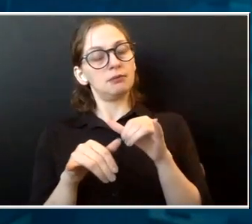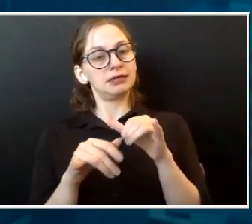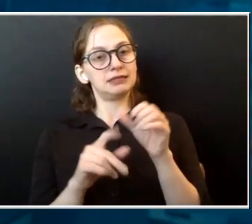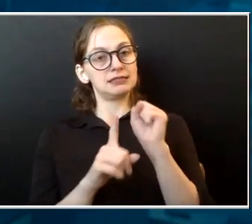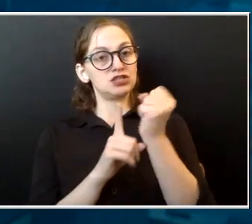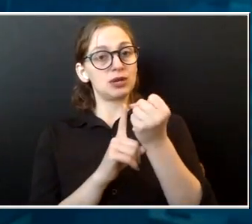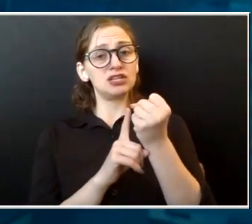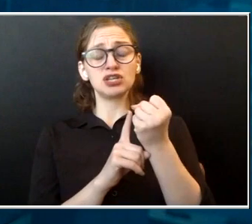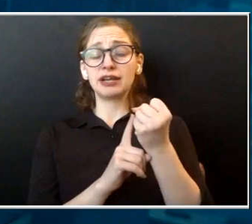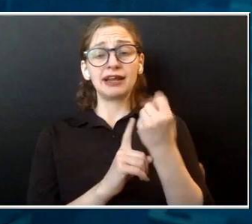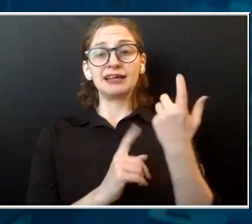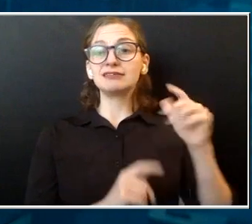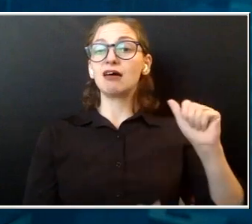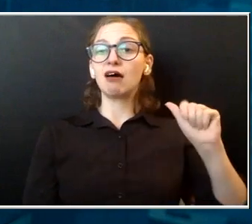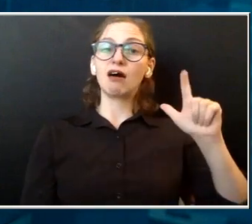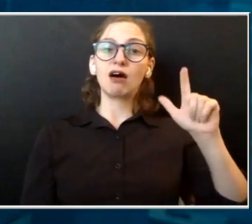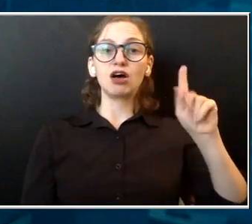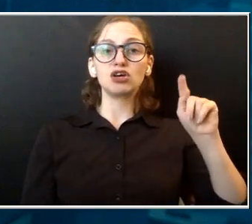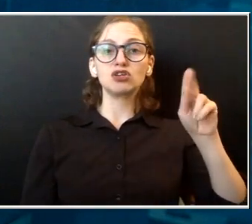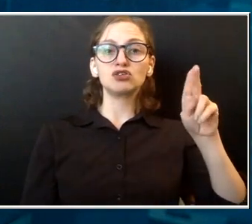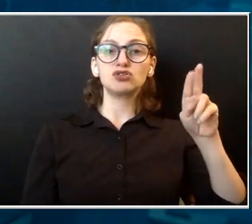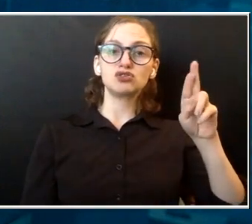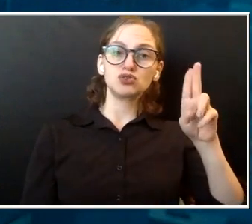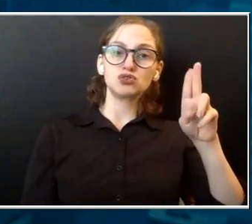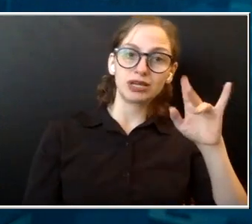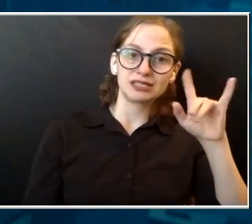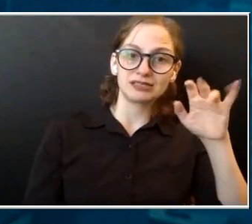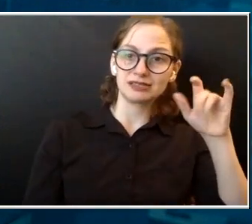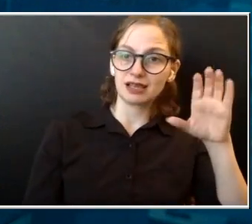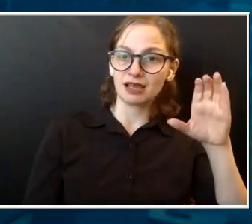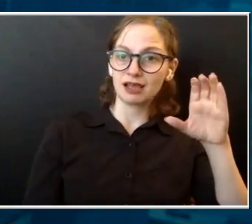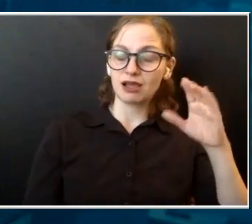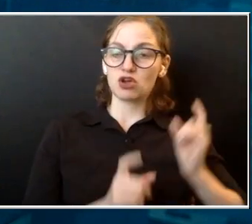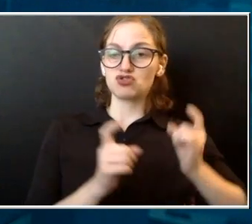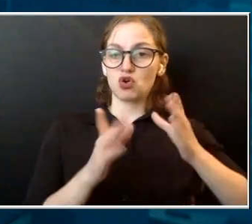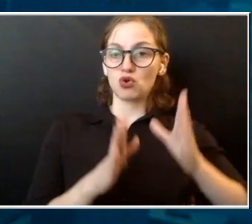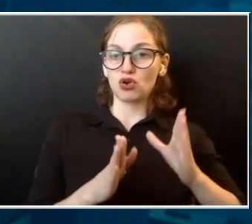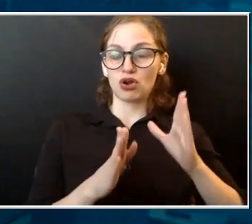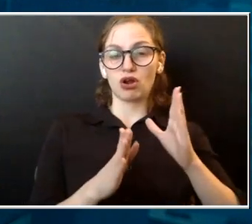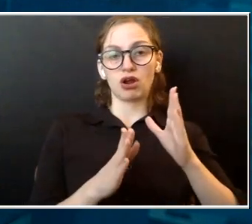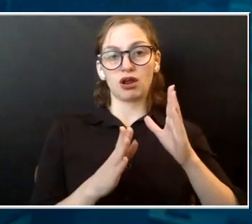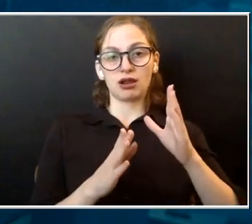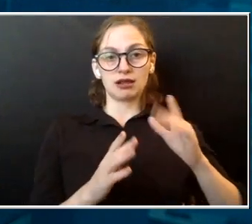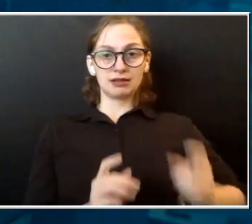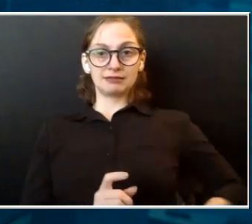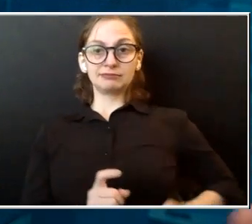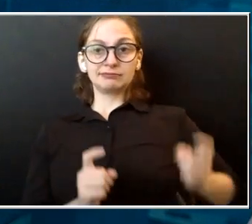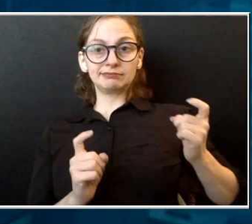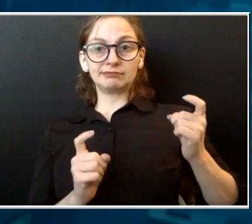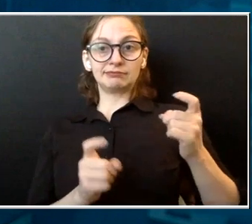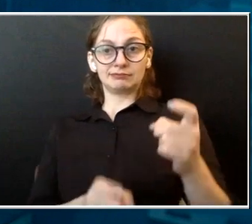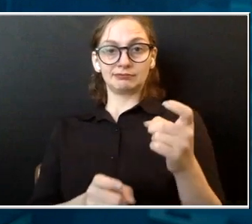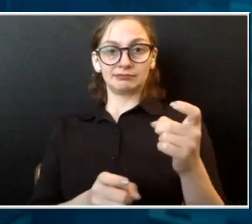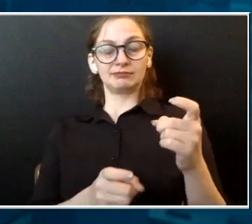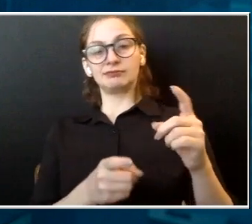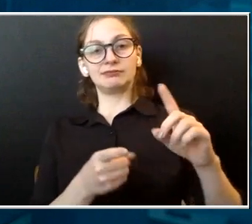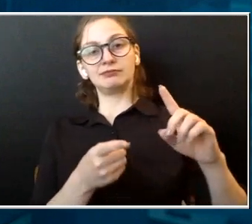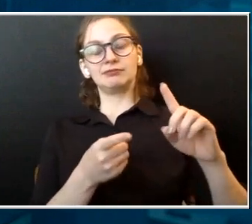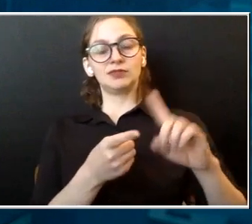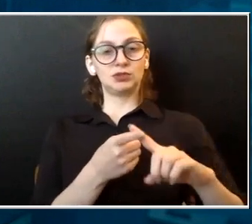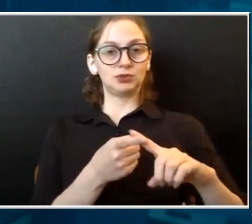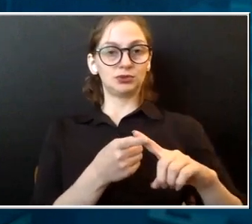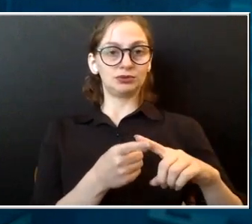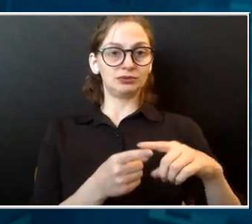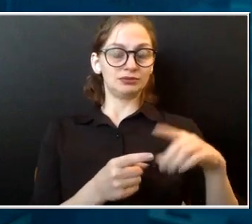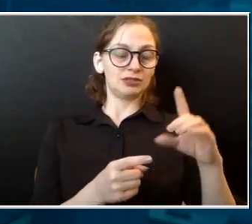then that altruistic donor gives to recipient A, donor A gives to recipient B, and so forth on down the line. And